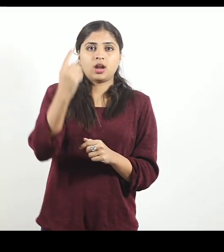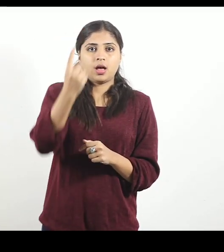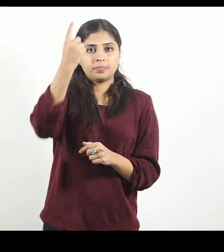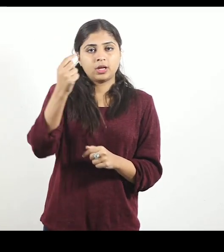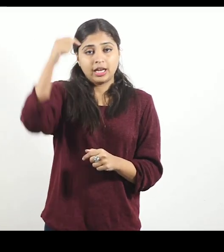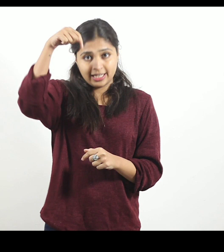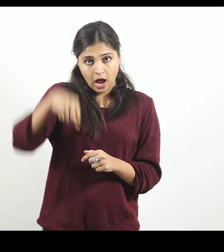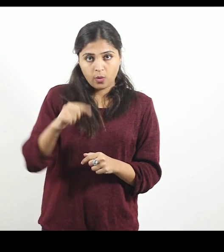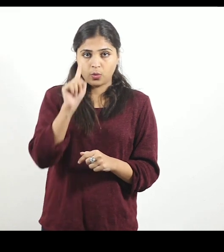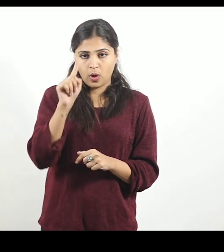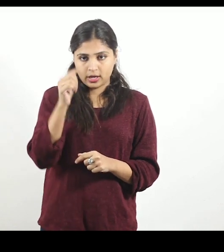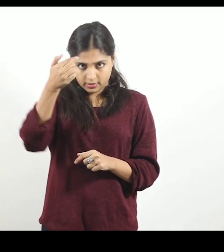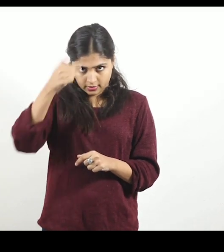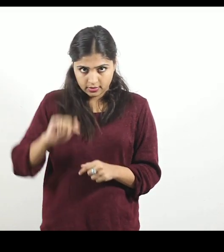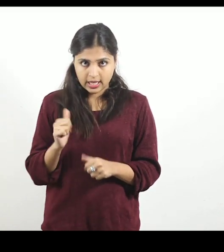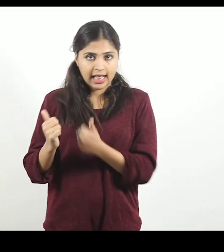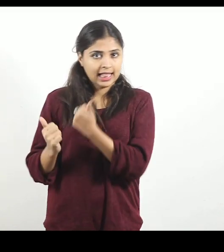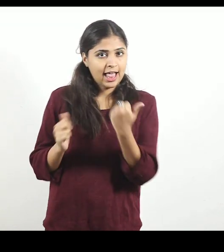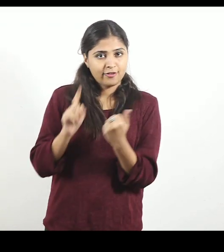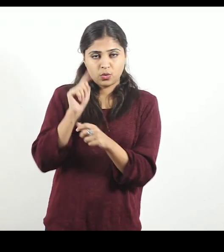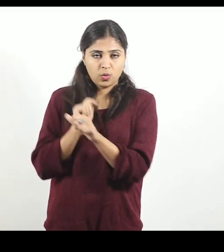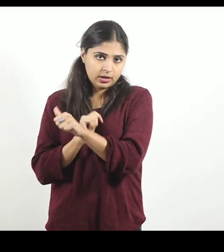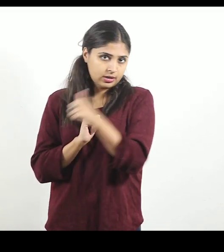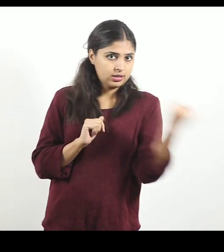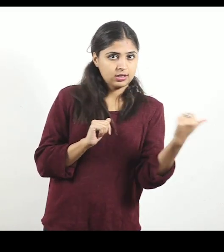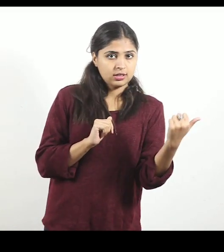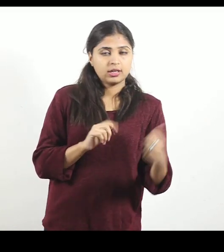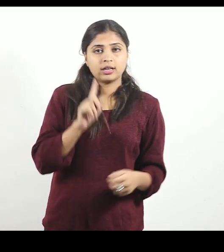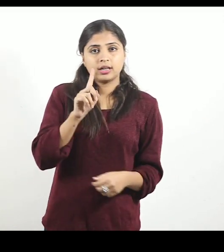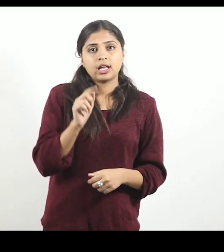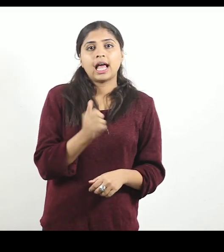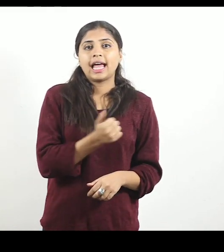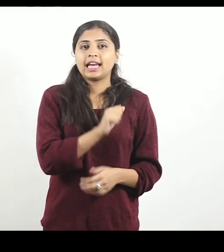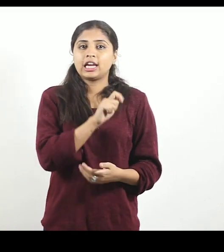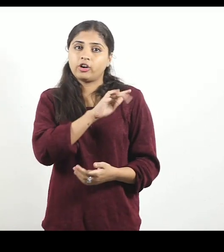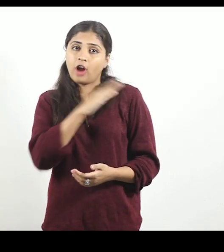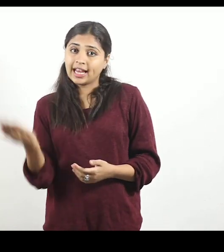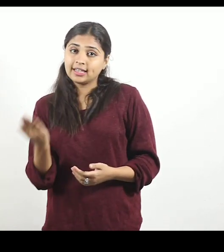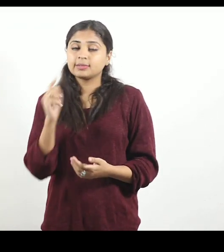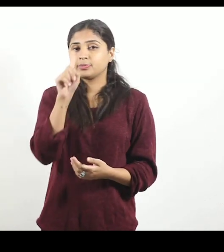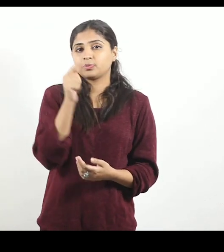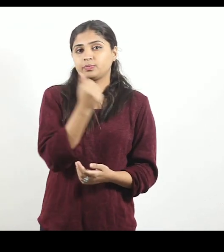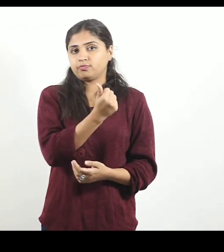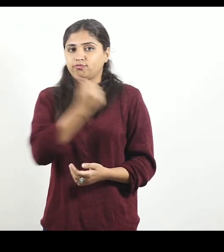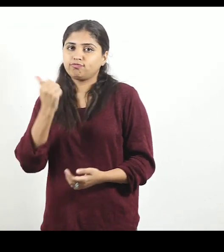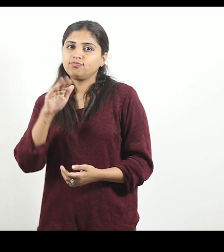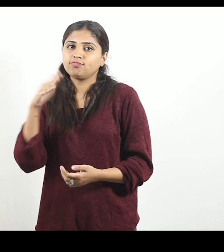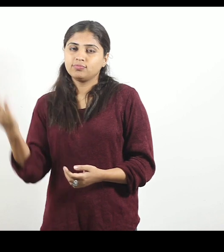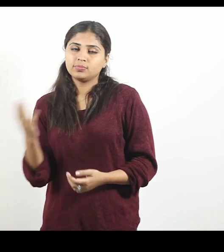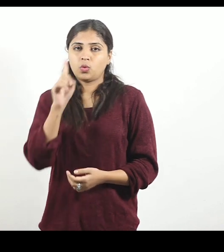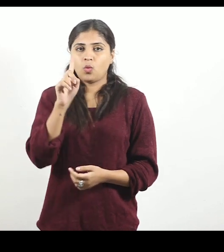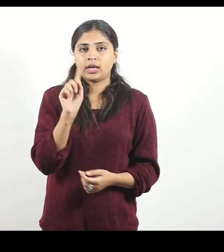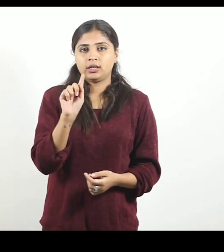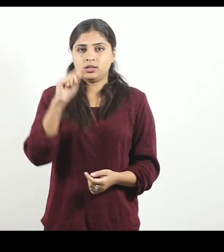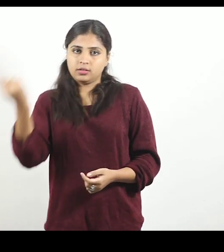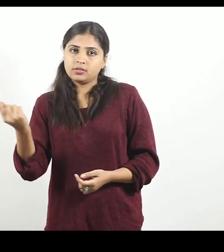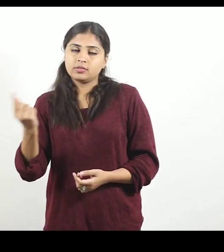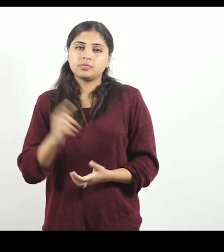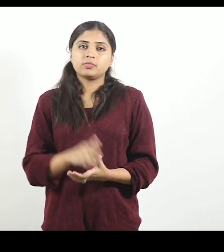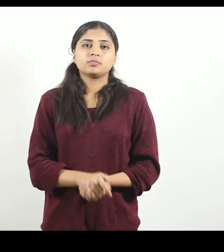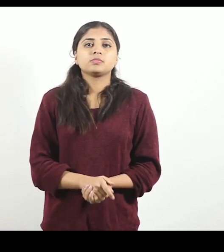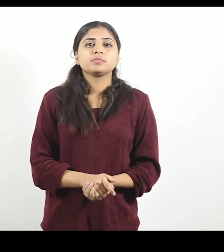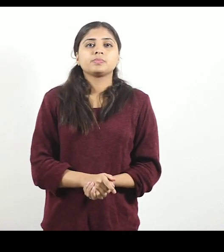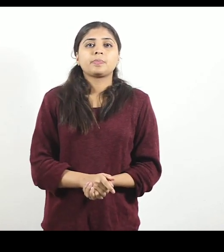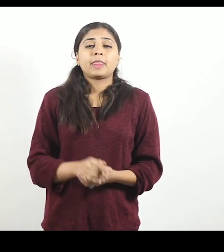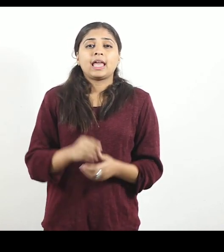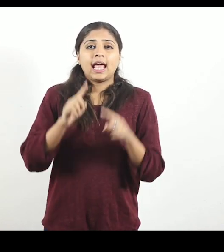line. Down. Move down to the single line. Left. Move left one character. Right. Move right one character. Enter.